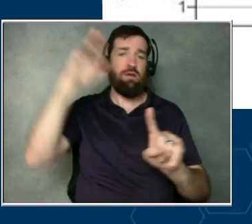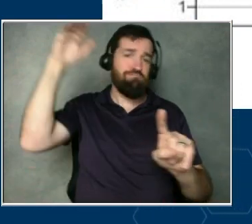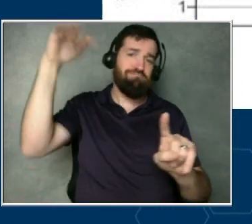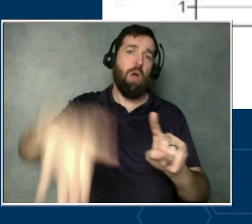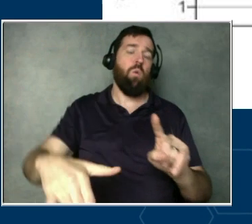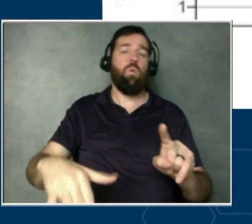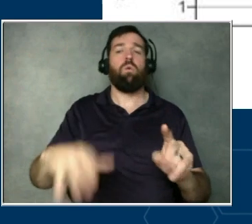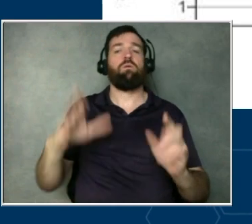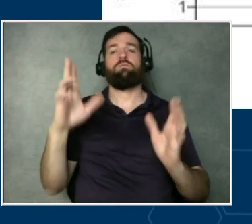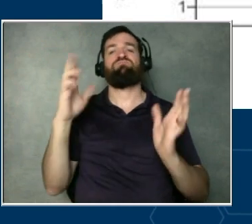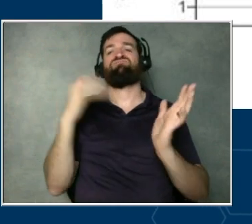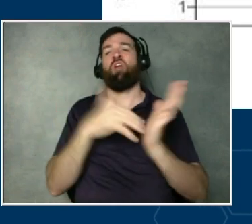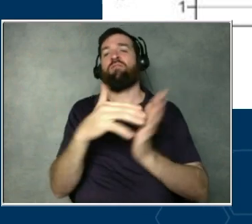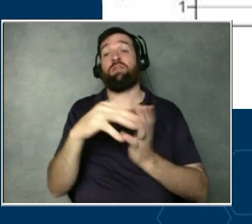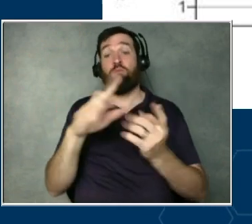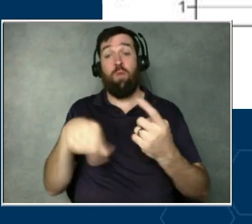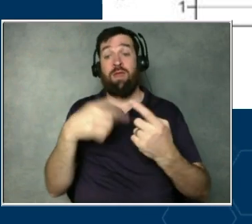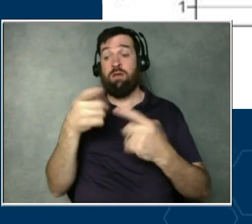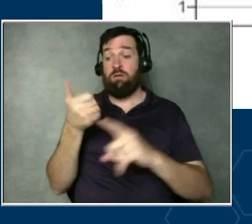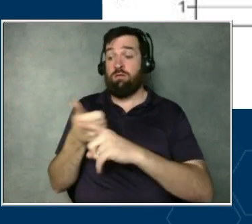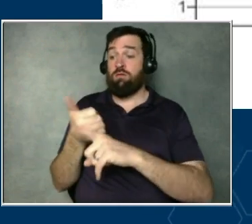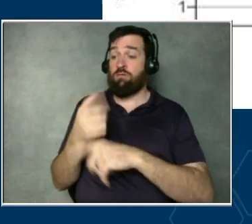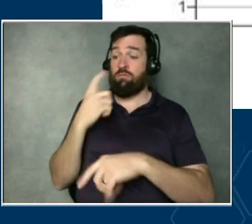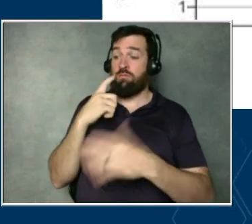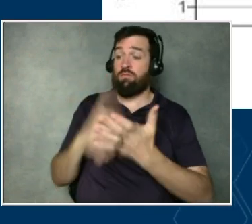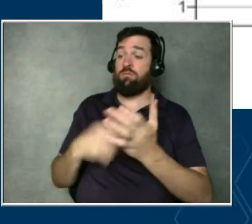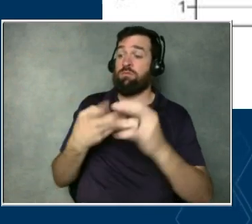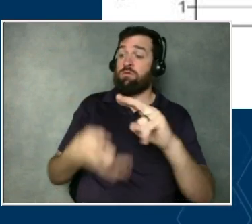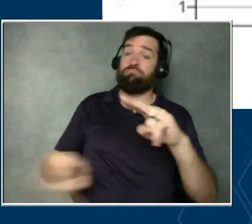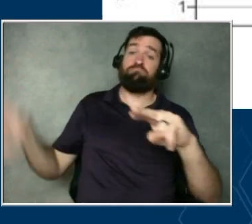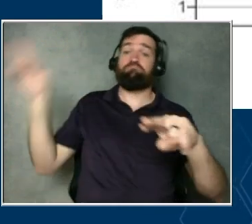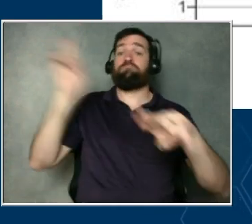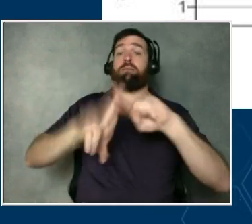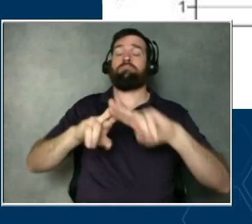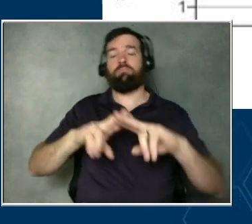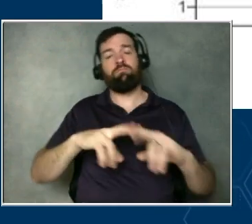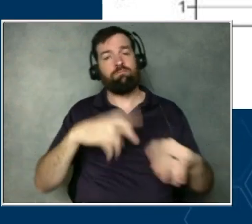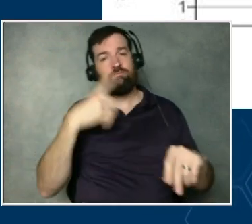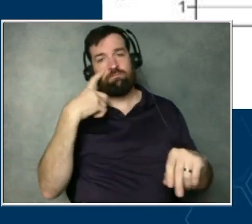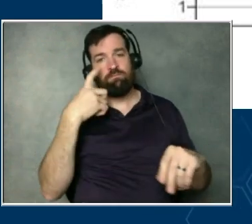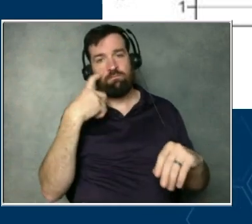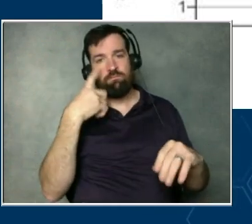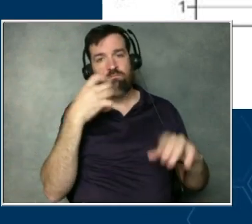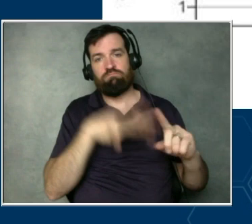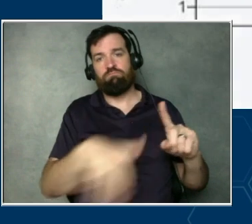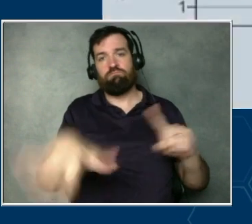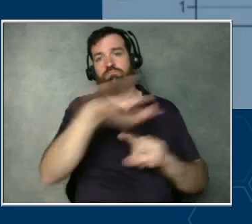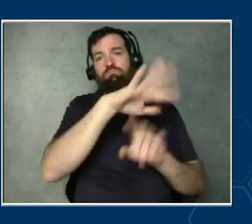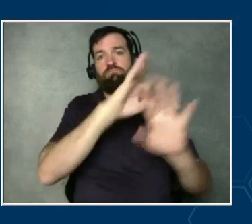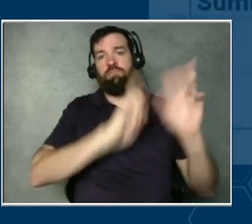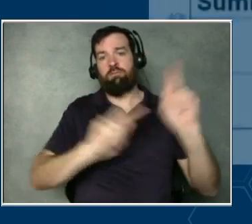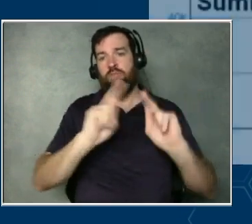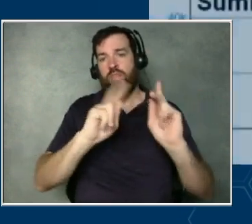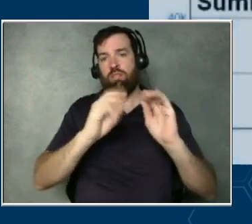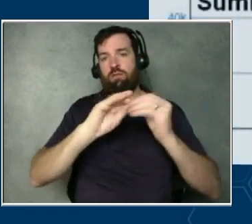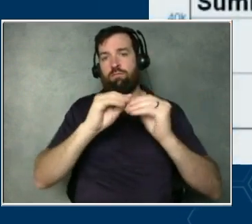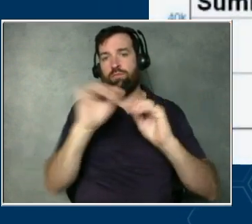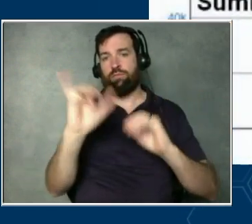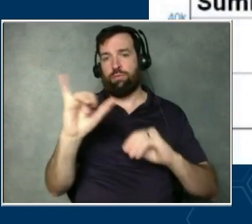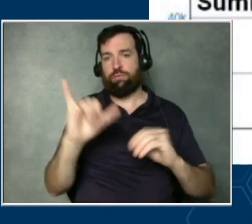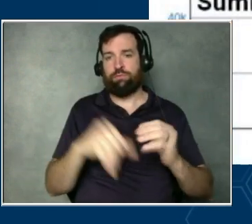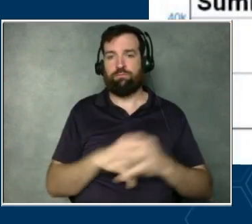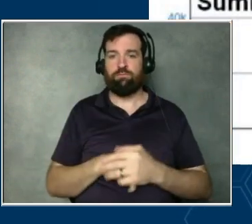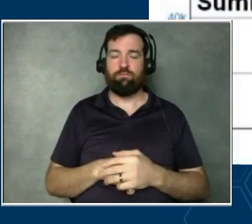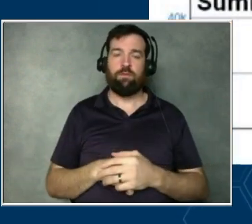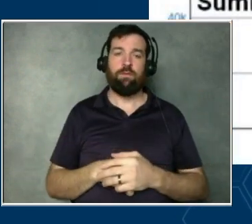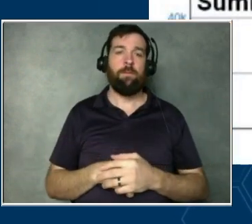harbinger. When that rose, then we also knew that the other numbers in the population may rise. Yeah, absolutely. You know, I think this was a